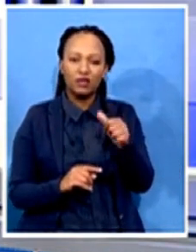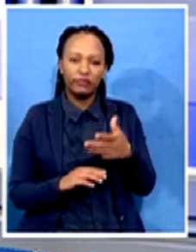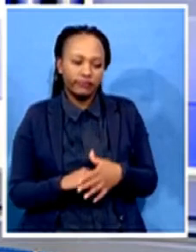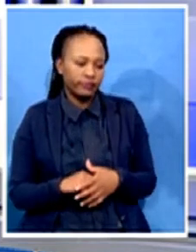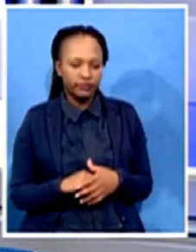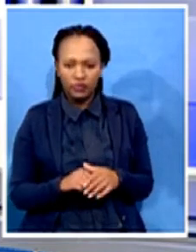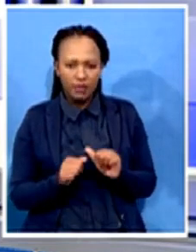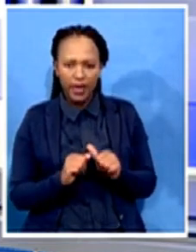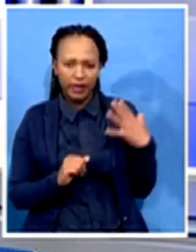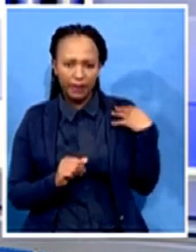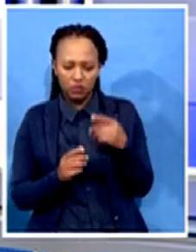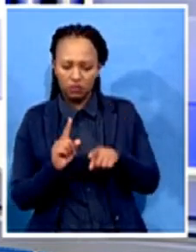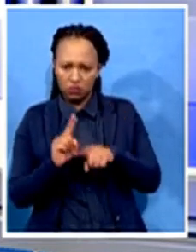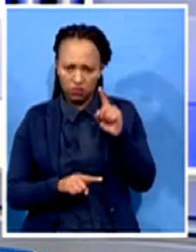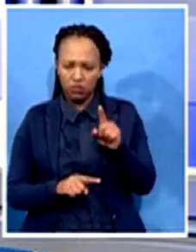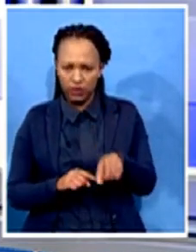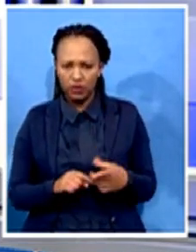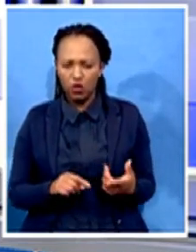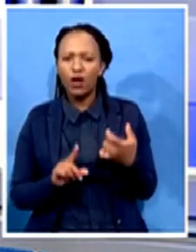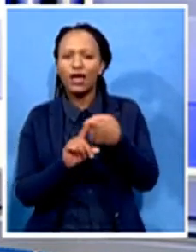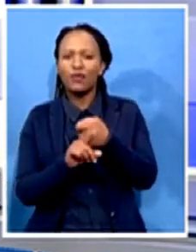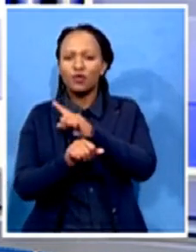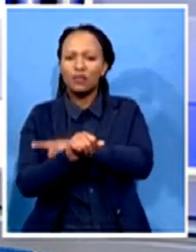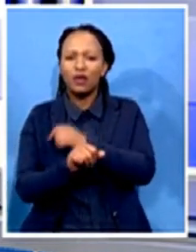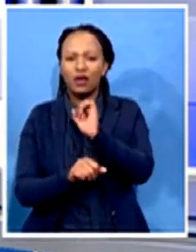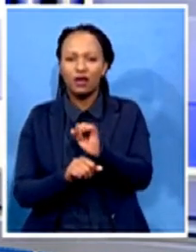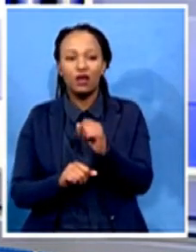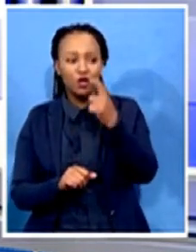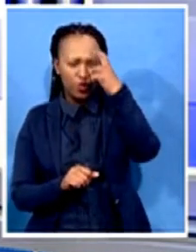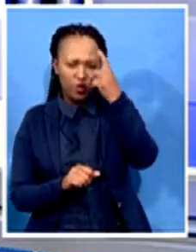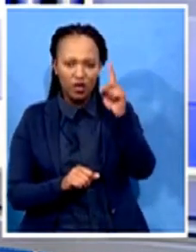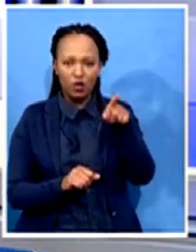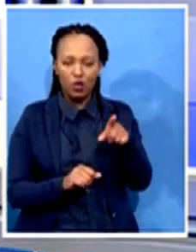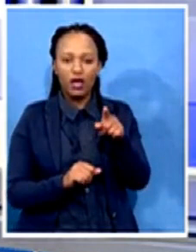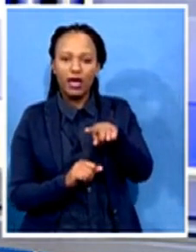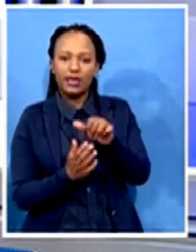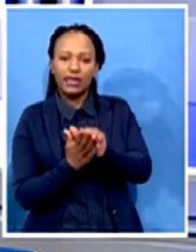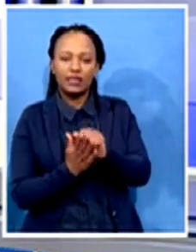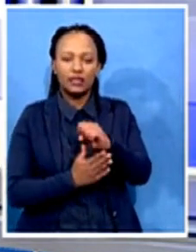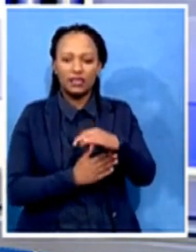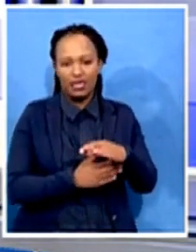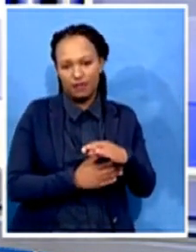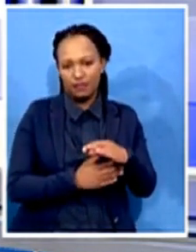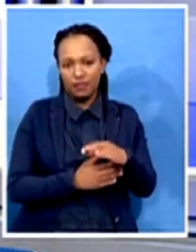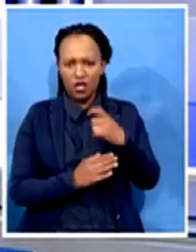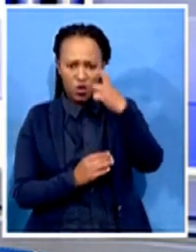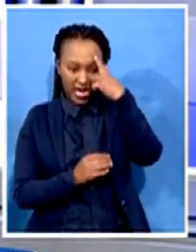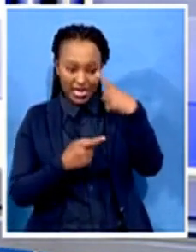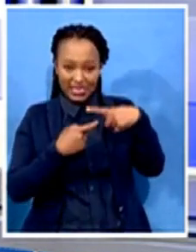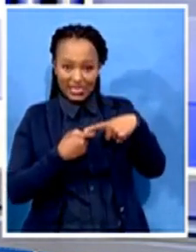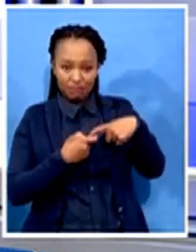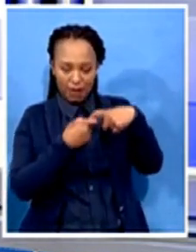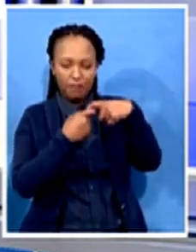says. What is your thoughts at the agenda_SABC? Is the sanction by the president proportionate response to